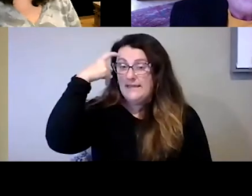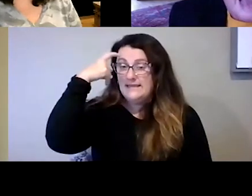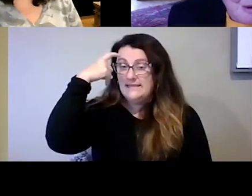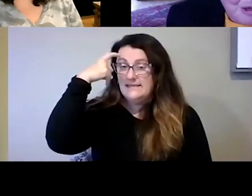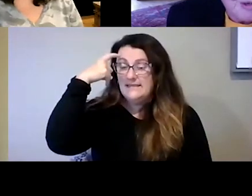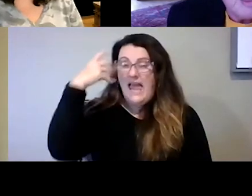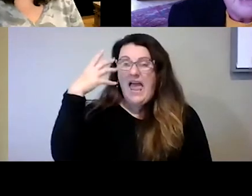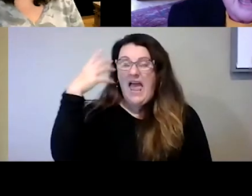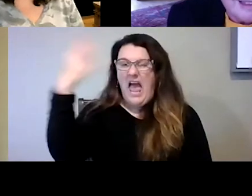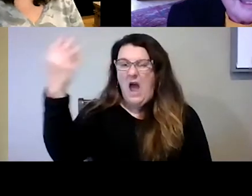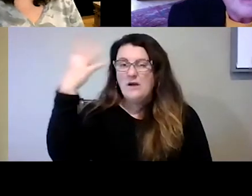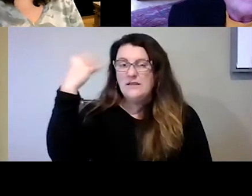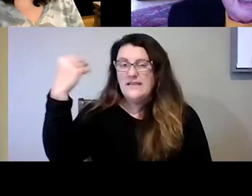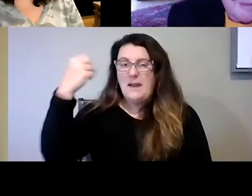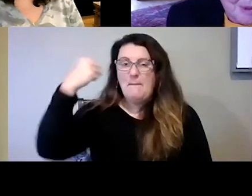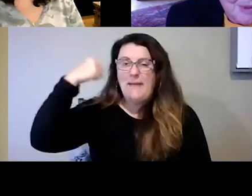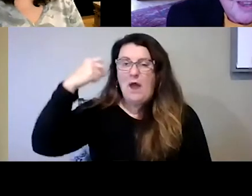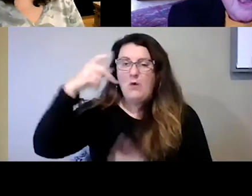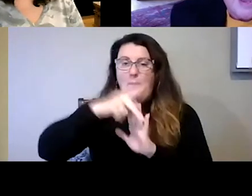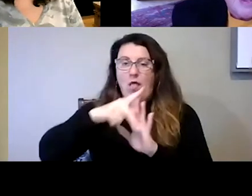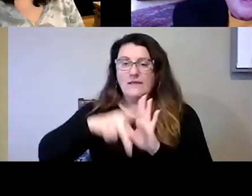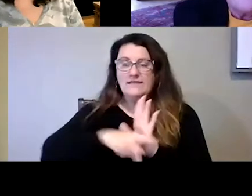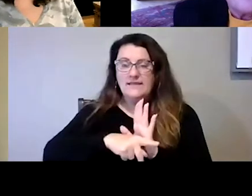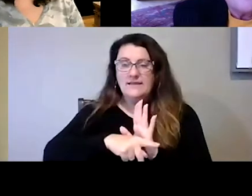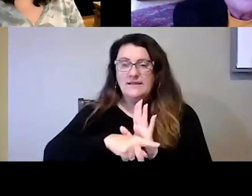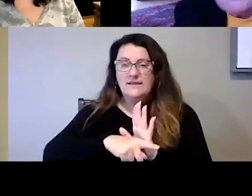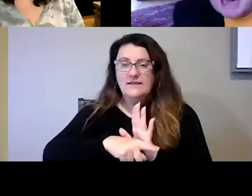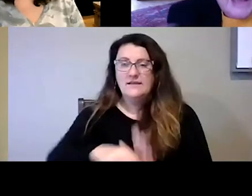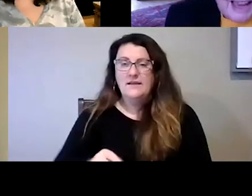outside of power policy tables